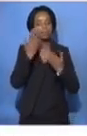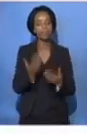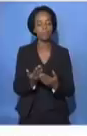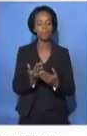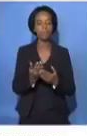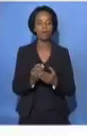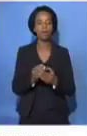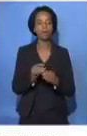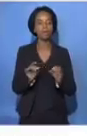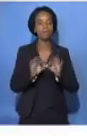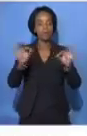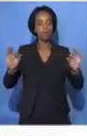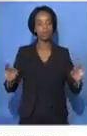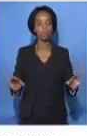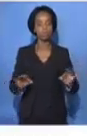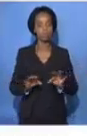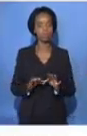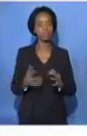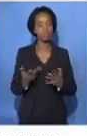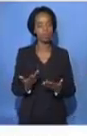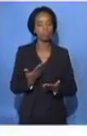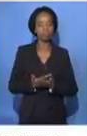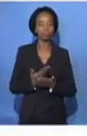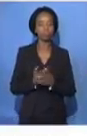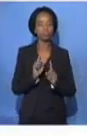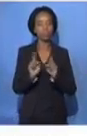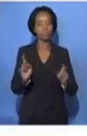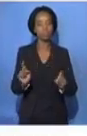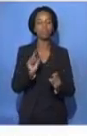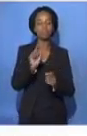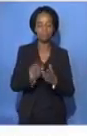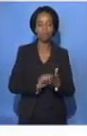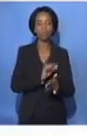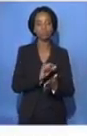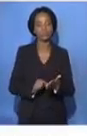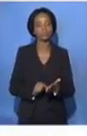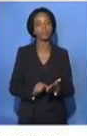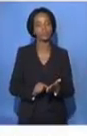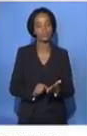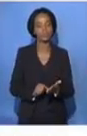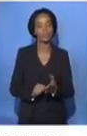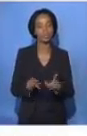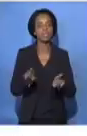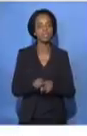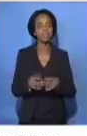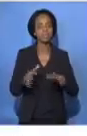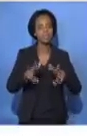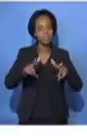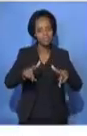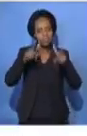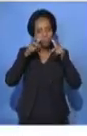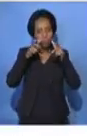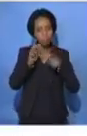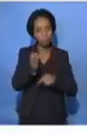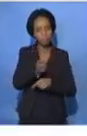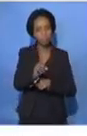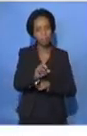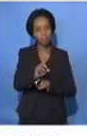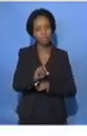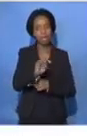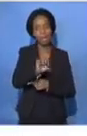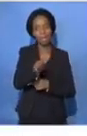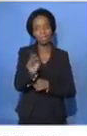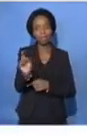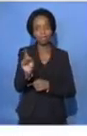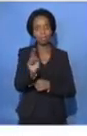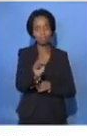complete forms to enable them to vote. Similarly, it was observed that other voters who filled in